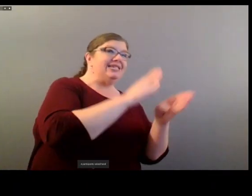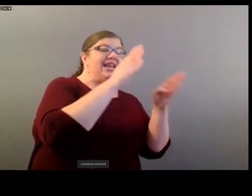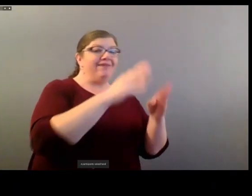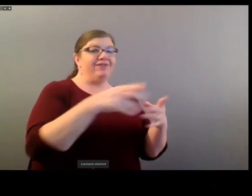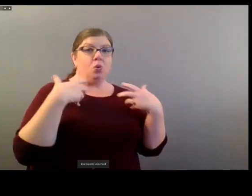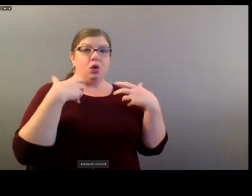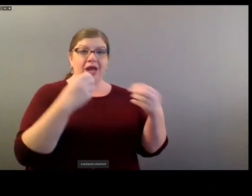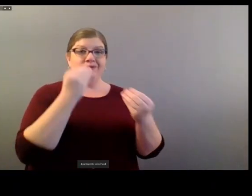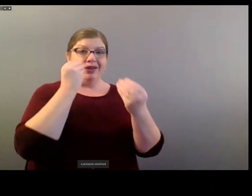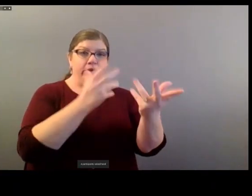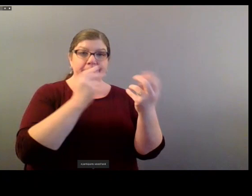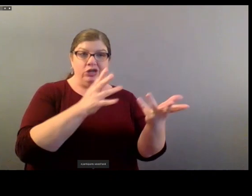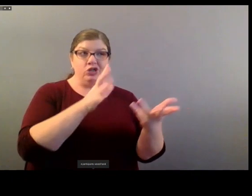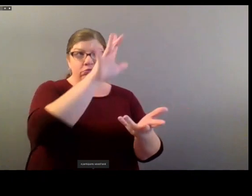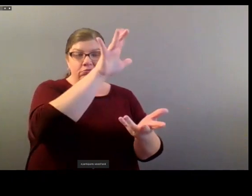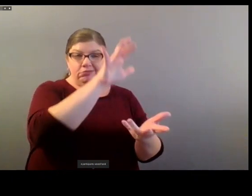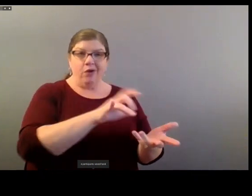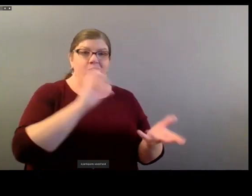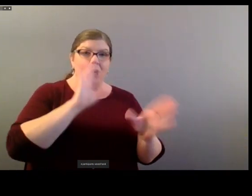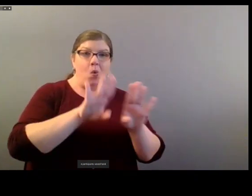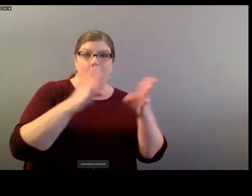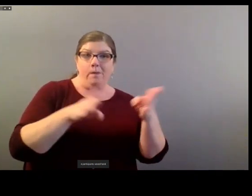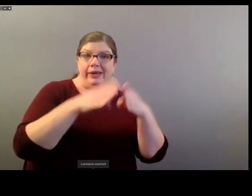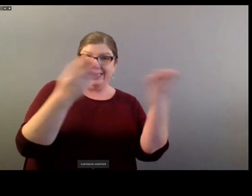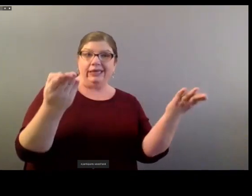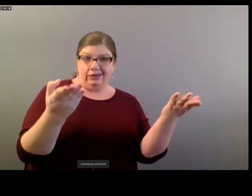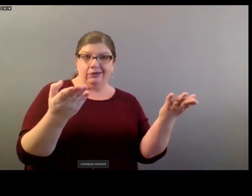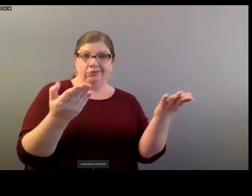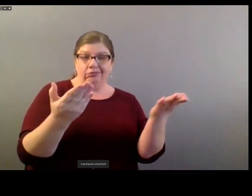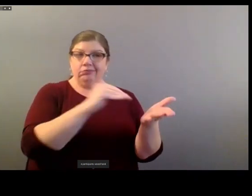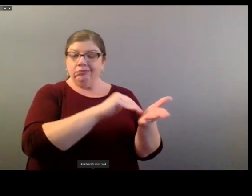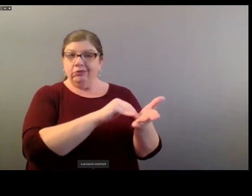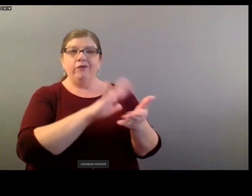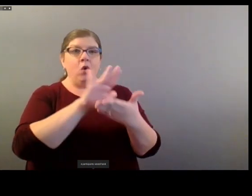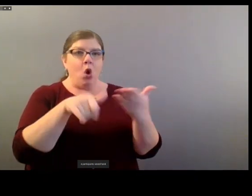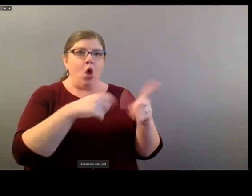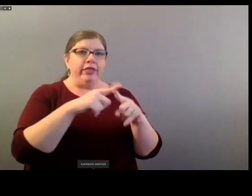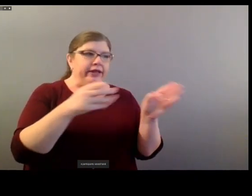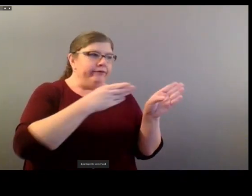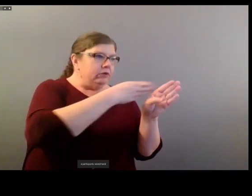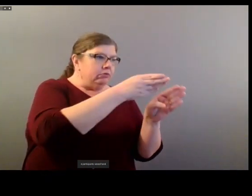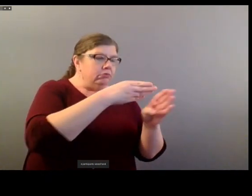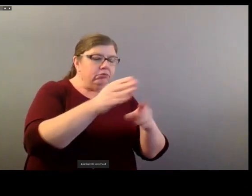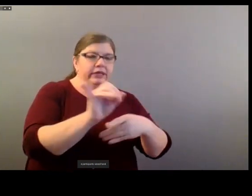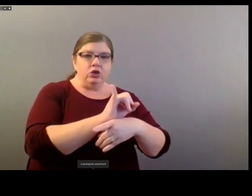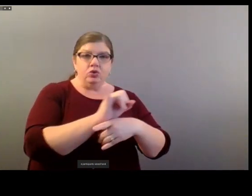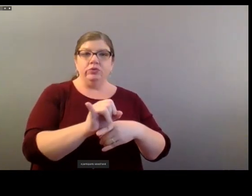information for reopening attestations for all of our industry sectors, those are at